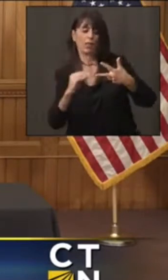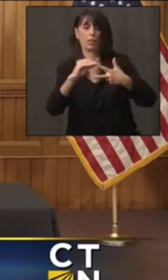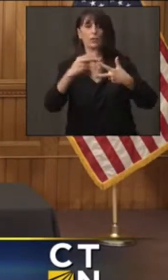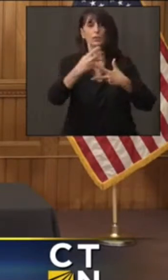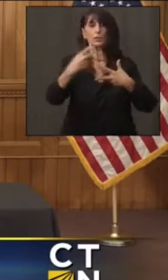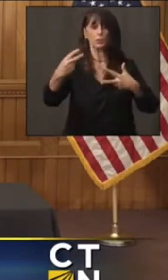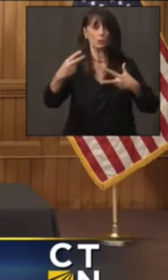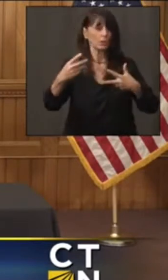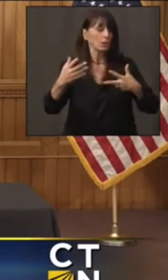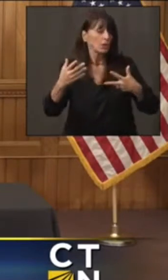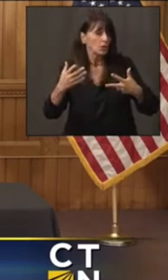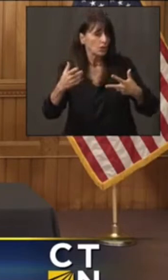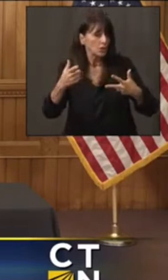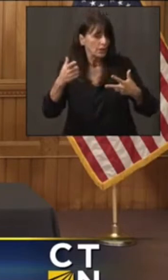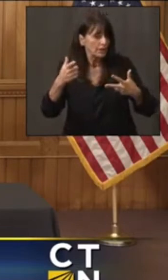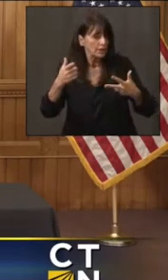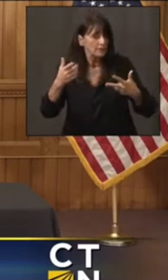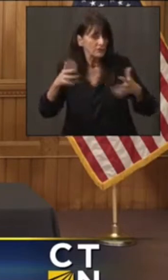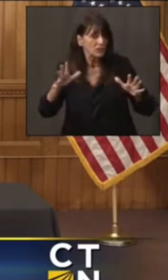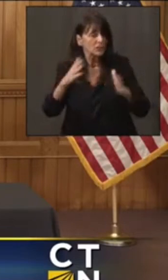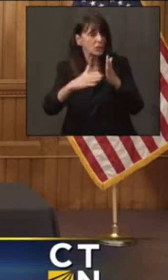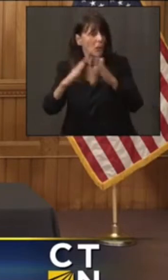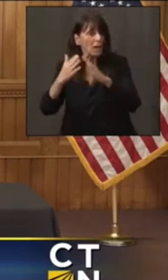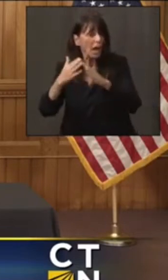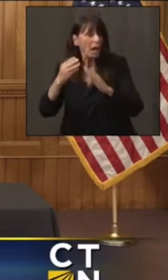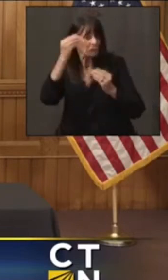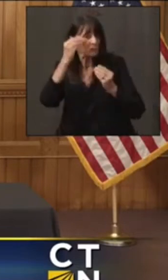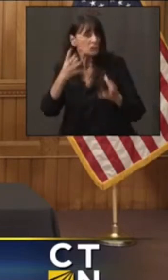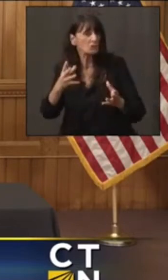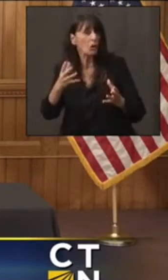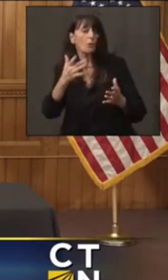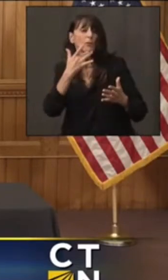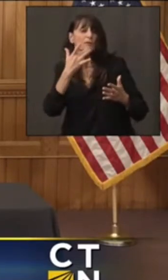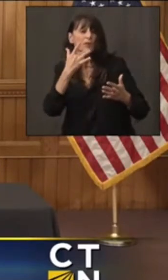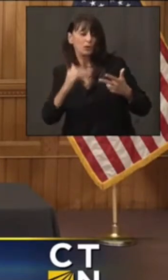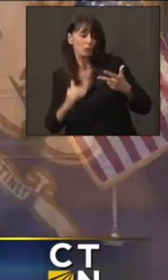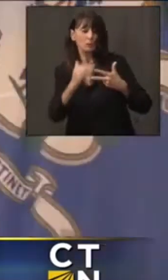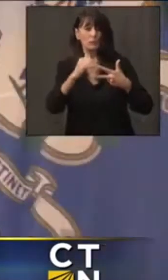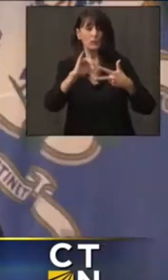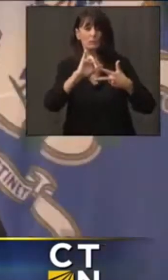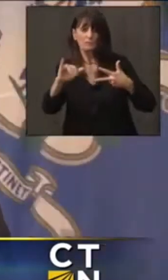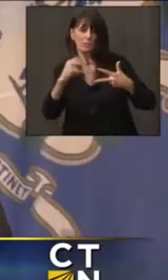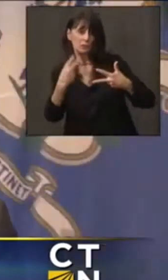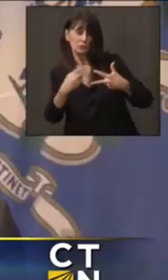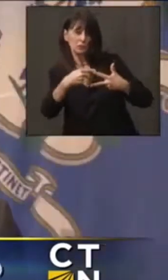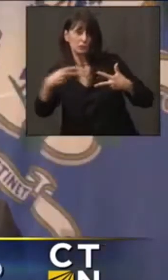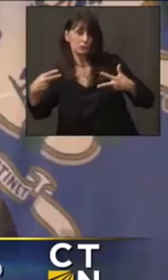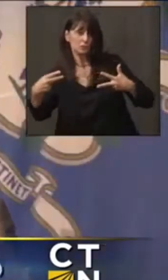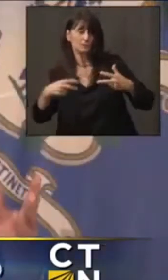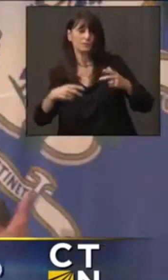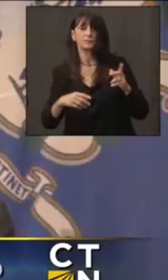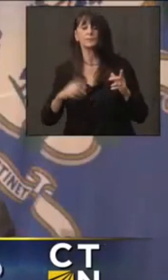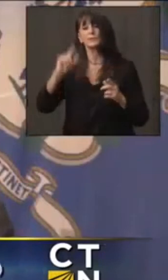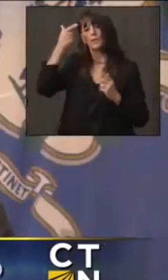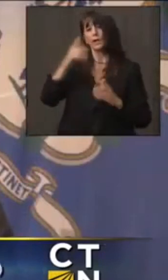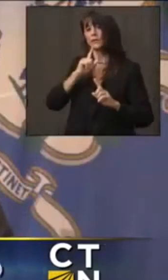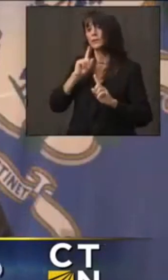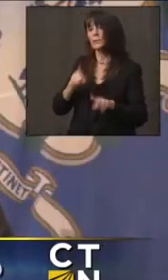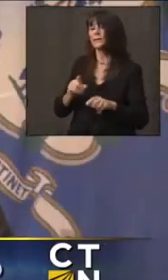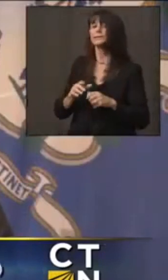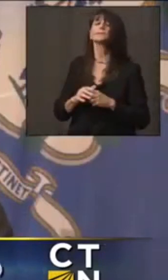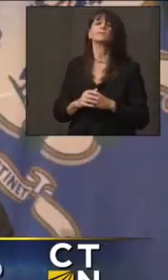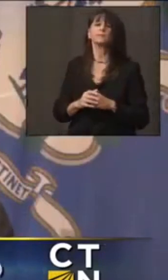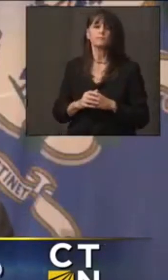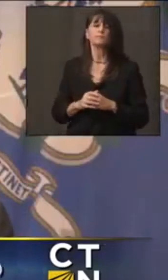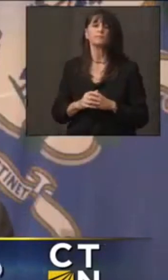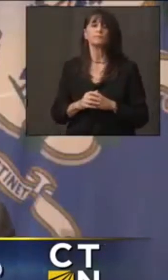Because we've heard from a couple that have said that they don't think the idea is workable. Yeah, Matt. For the group that was from the category